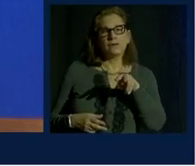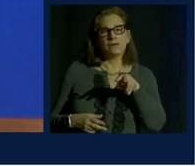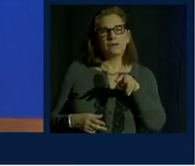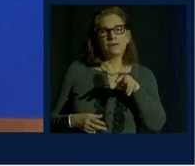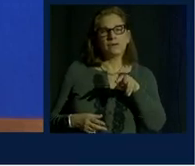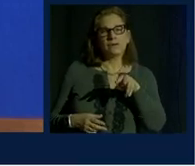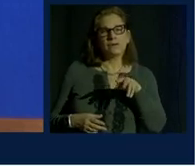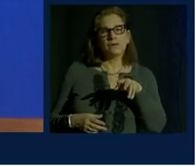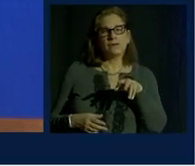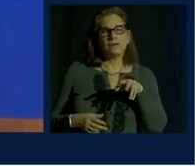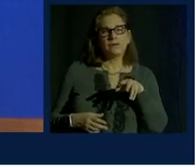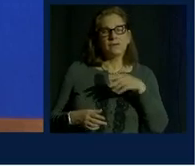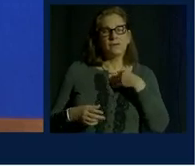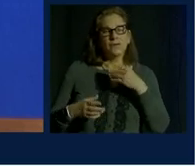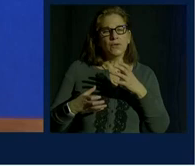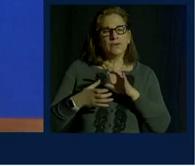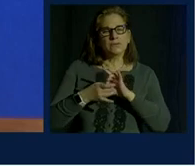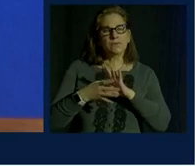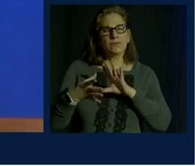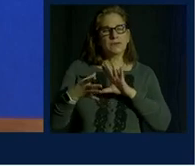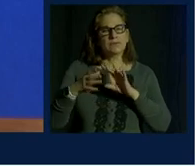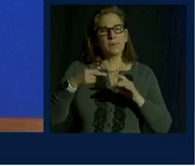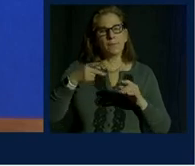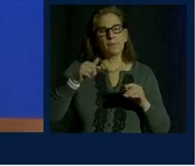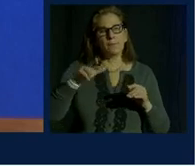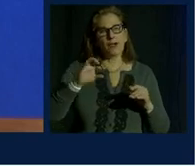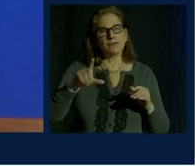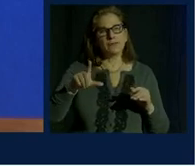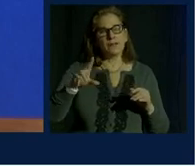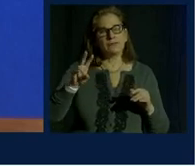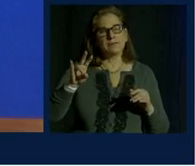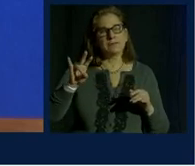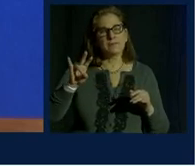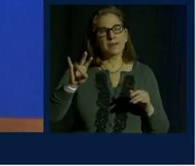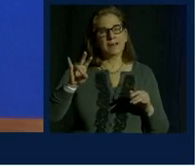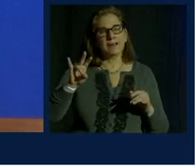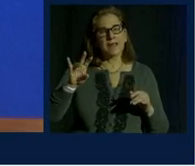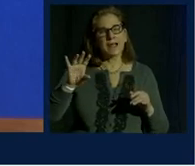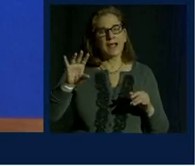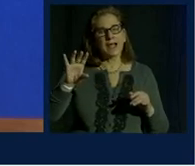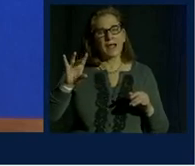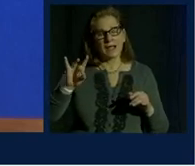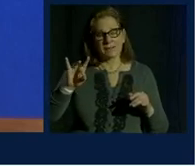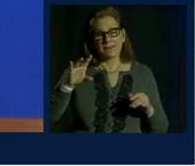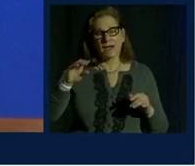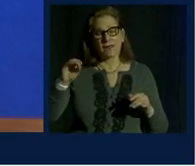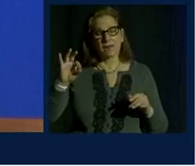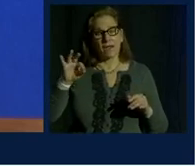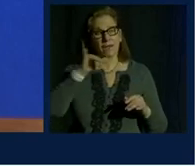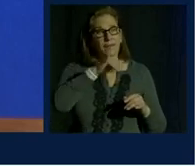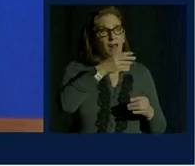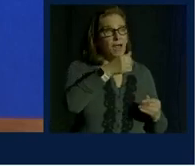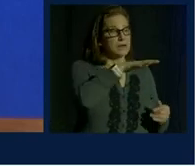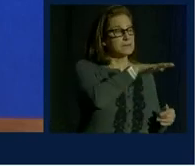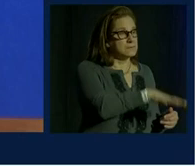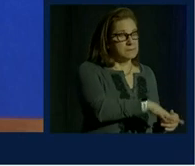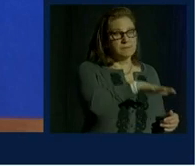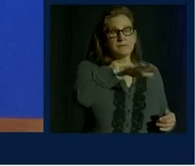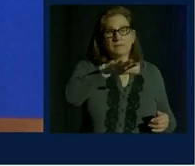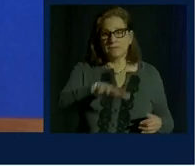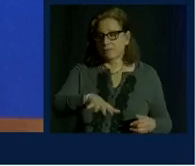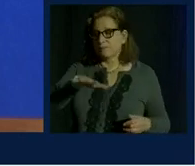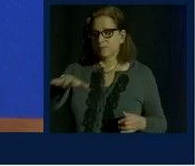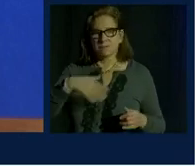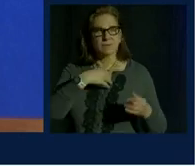releasing Parcels 7, 8, and 9 today. That is also one of the equity RFPs, and we are looking for